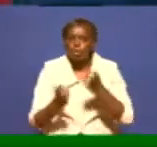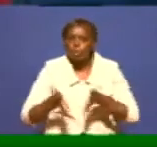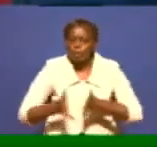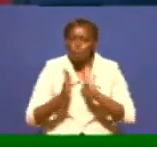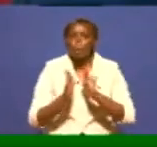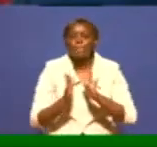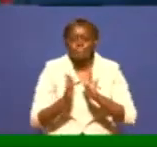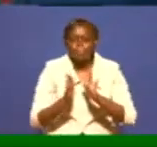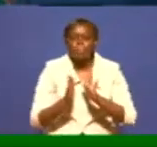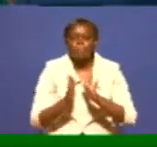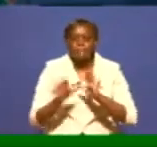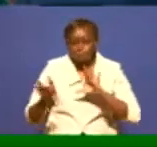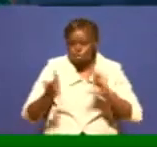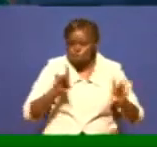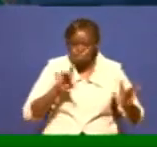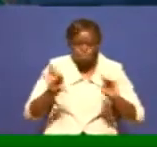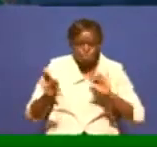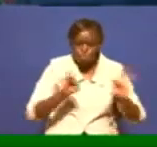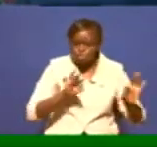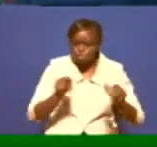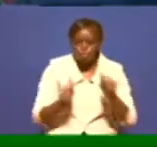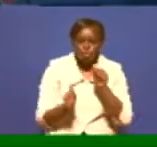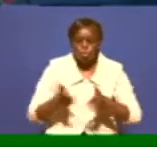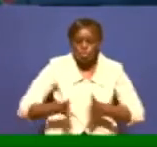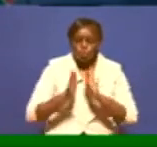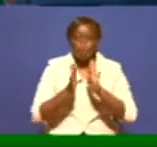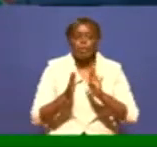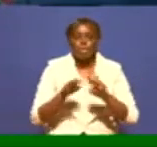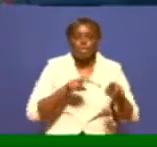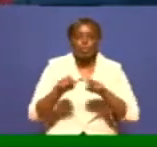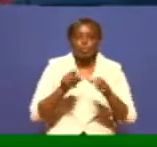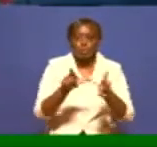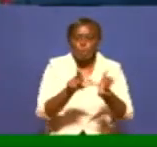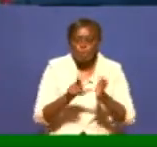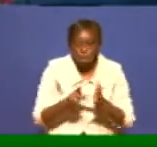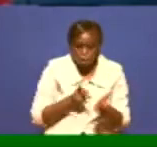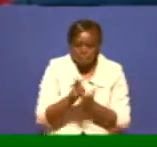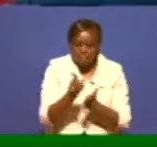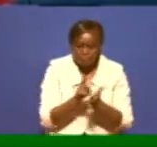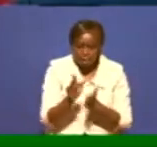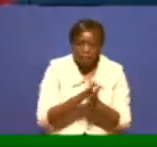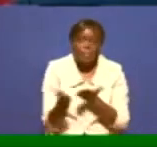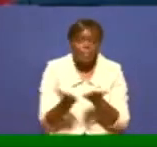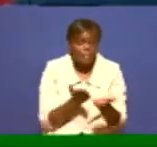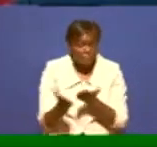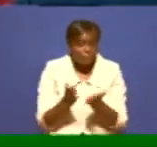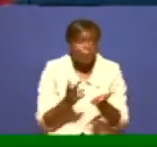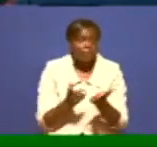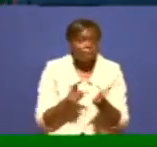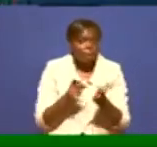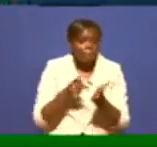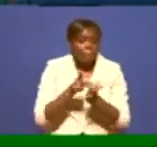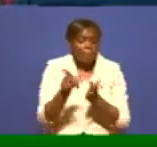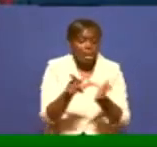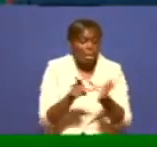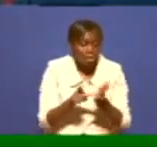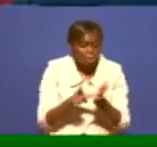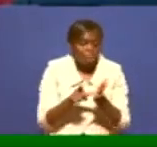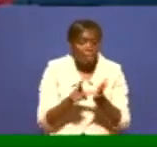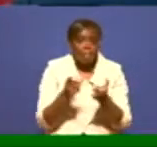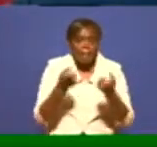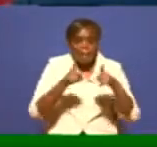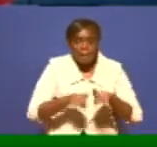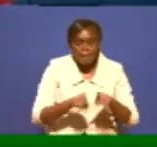can be able to manage our debt, Honorable Speaker, and be able to service our debt. If you invest